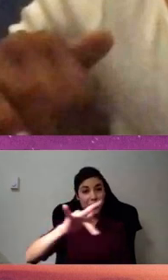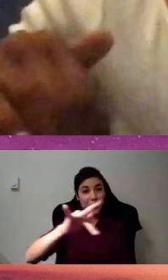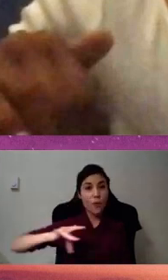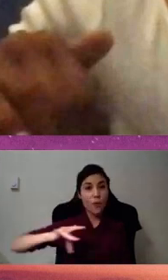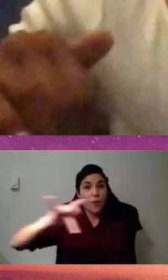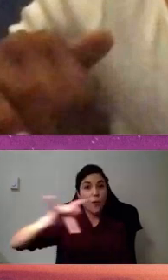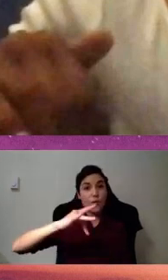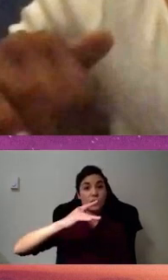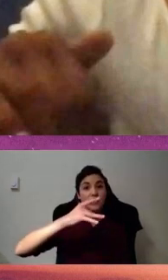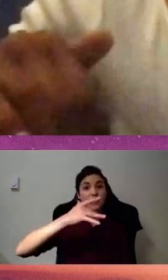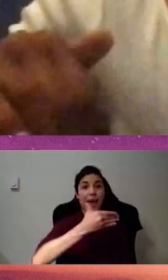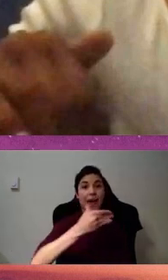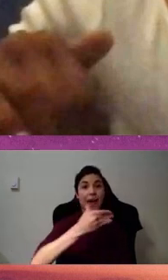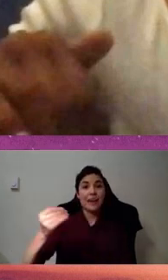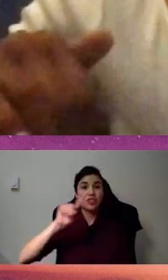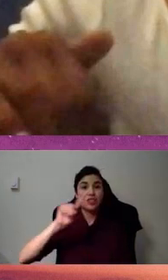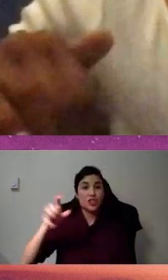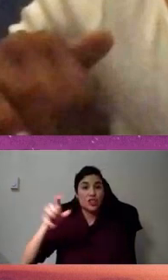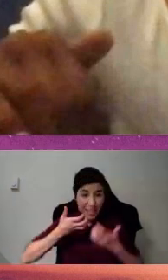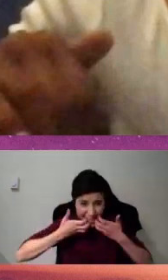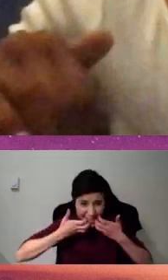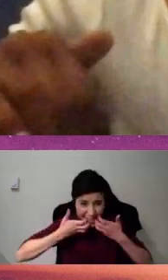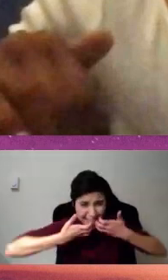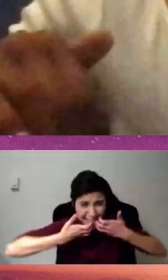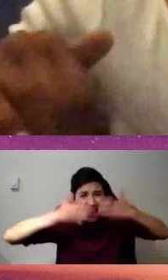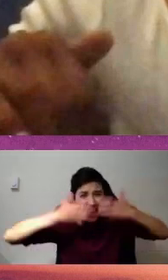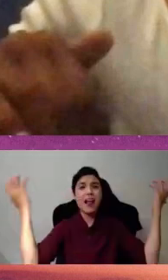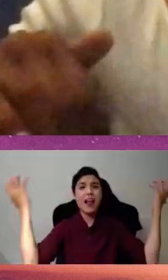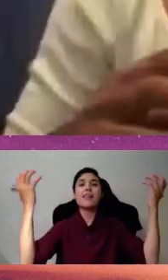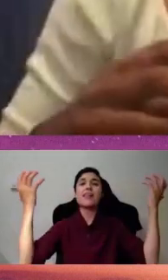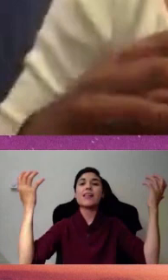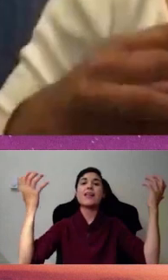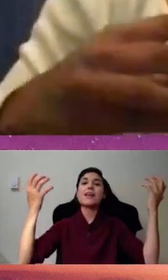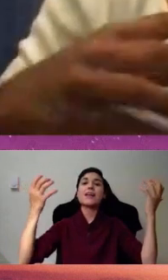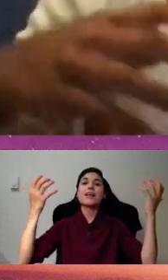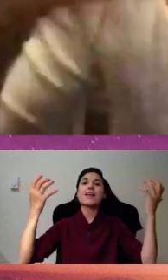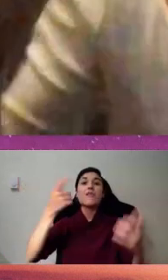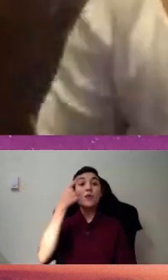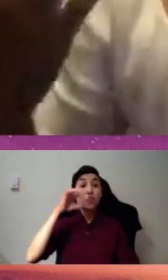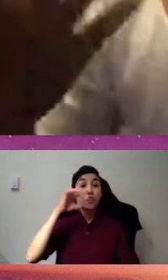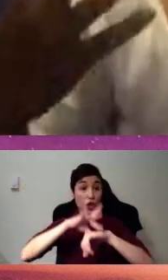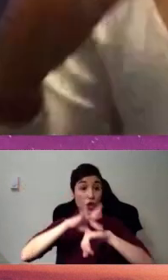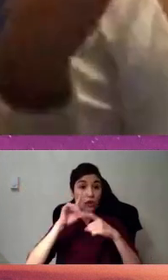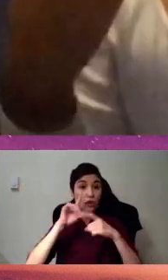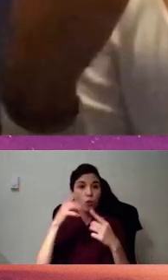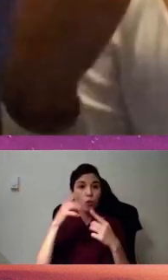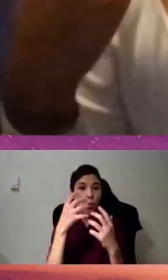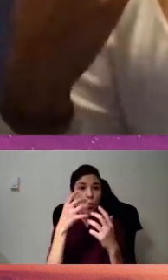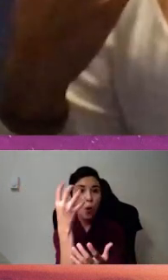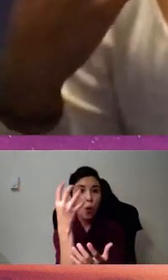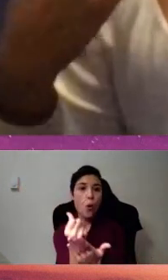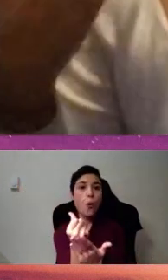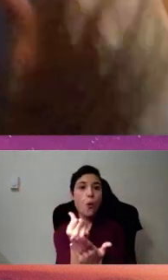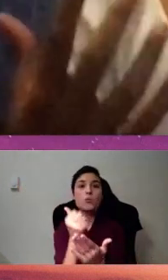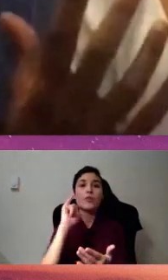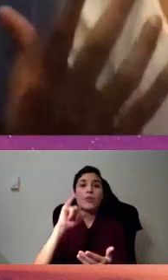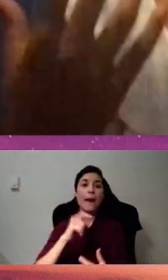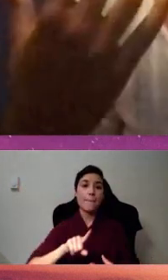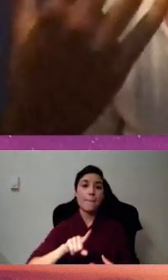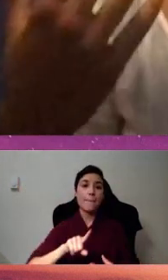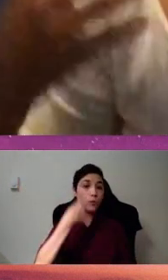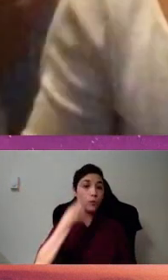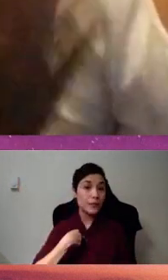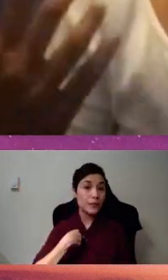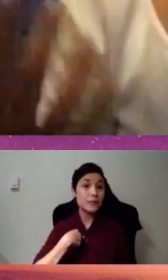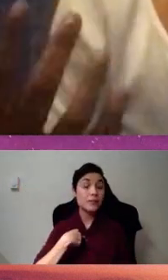know that the earth is holding that pain with me, holding that trauma with me, that I'm not in this alone. Another thing too, I'm reading this